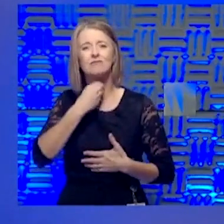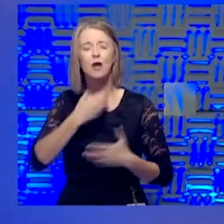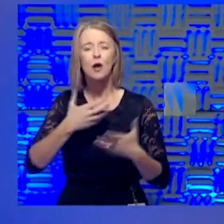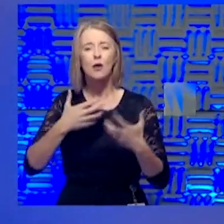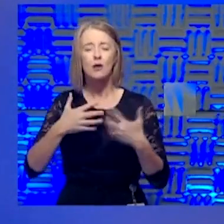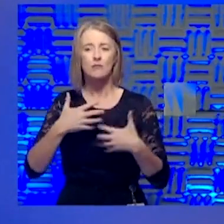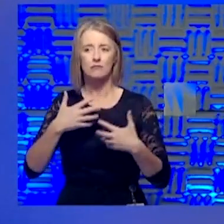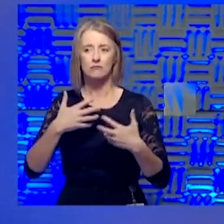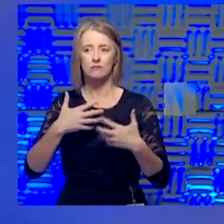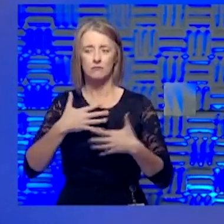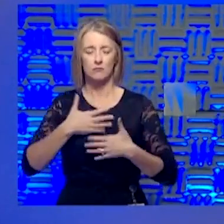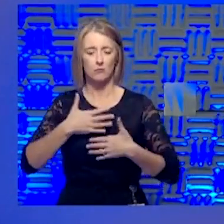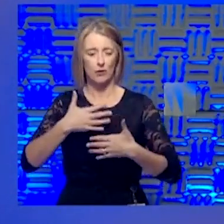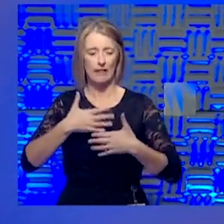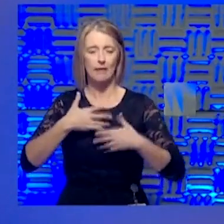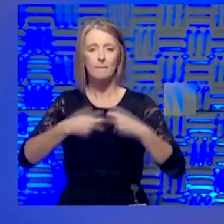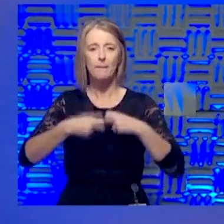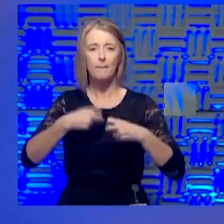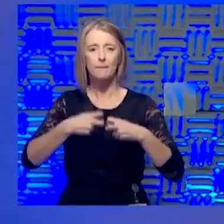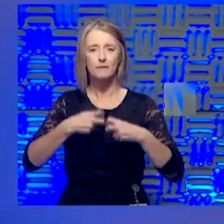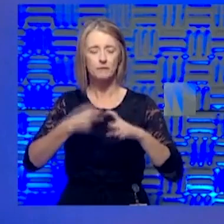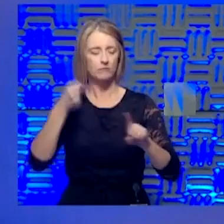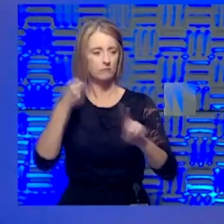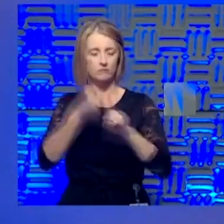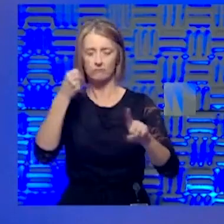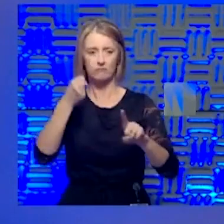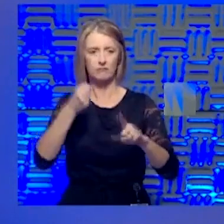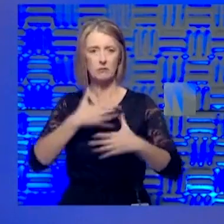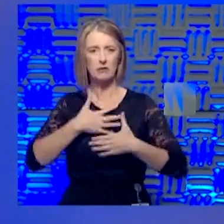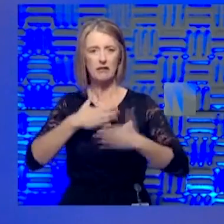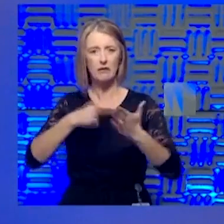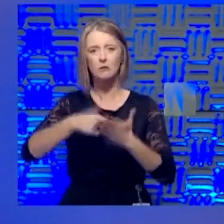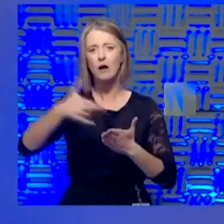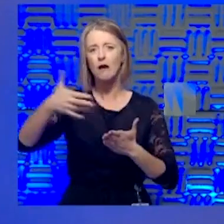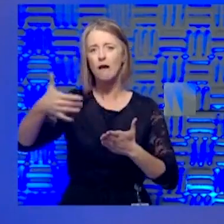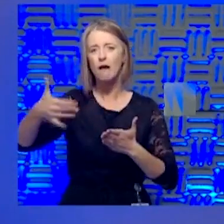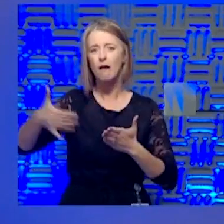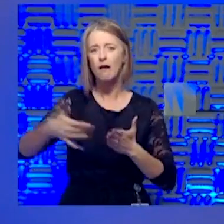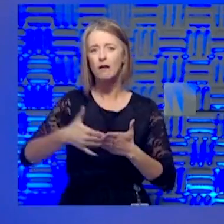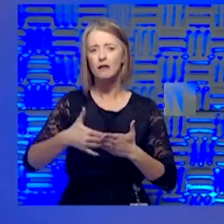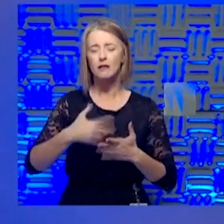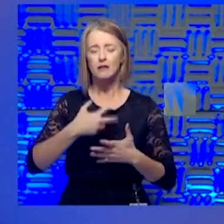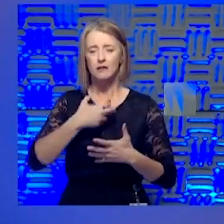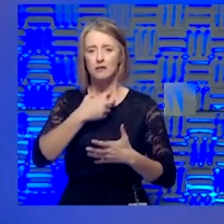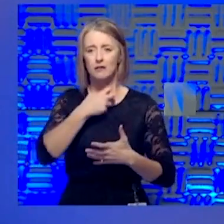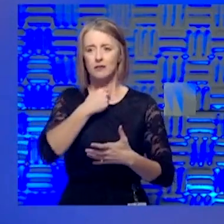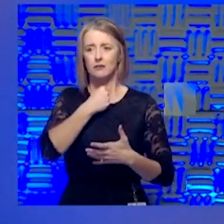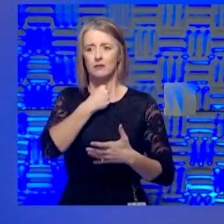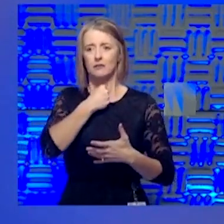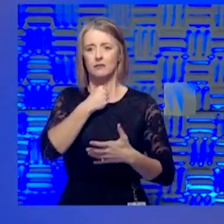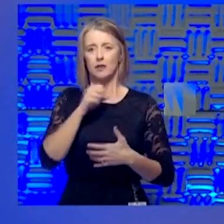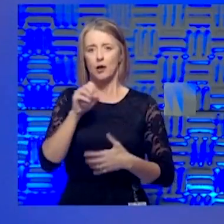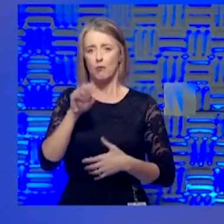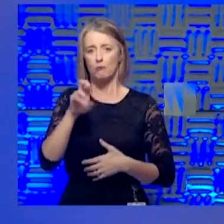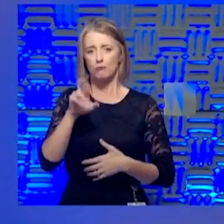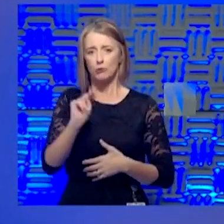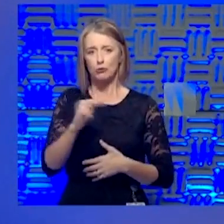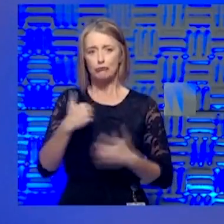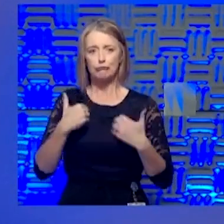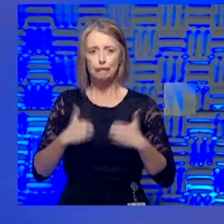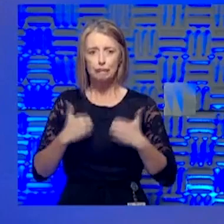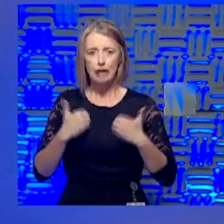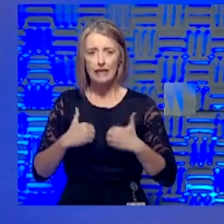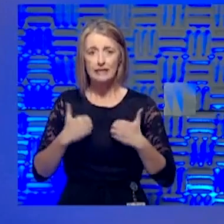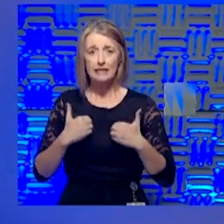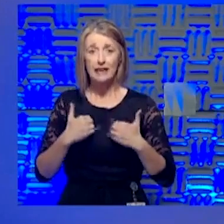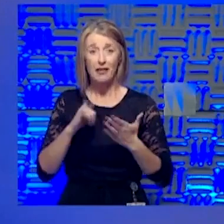For some reason or another, something will offset it, and she will have trouble breathing, deep tightness in her chest, burning in her chest. And